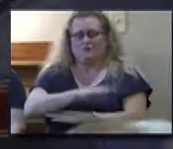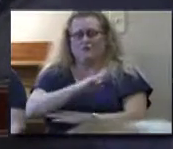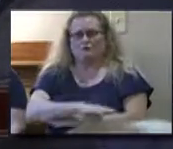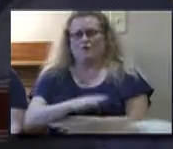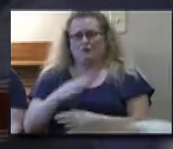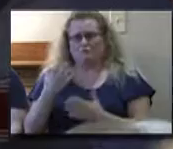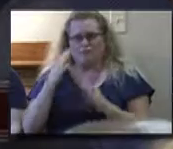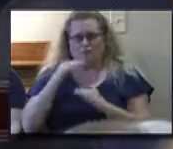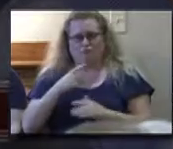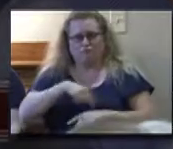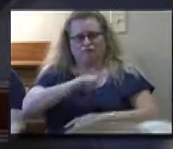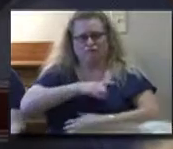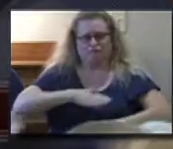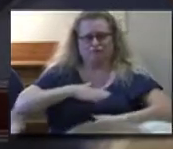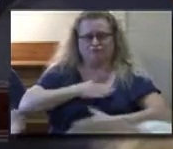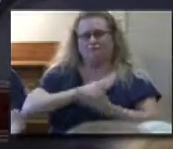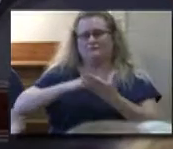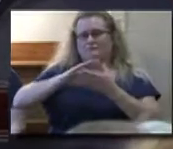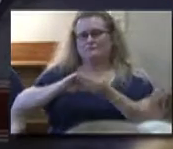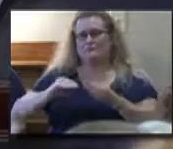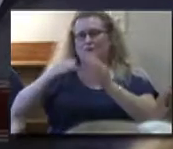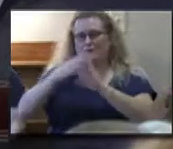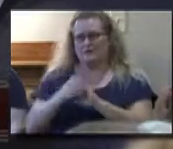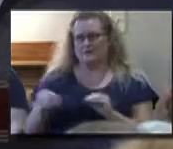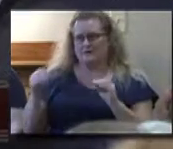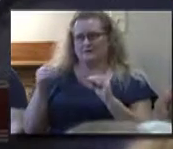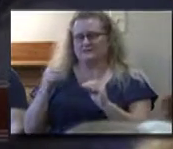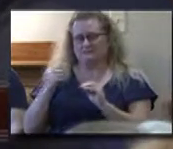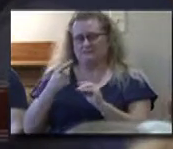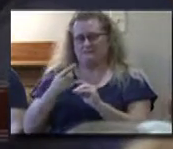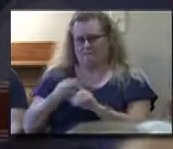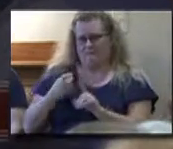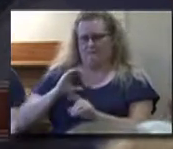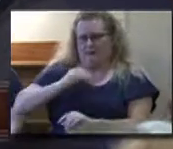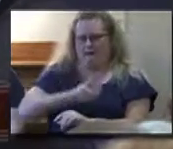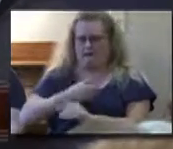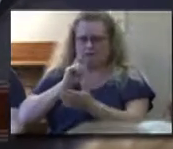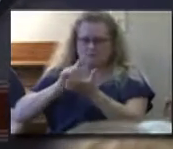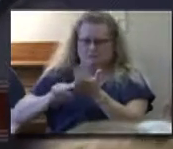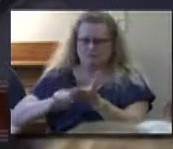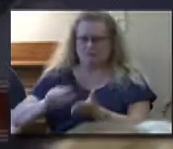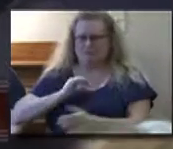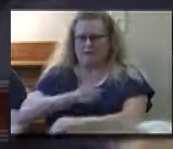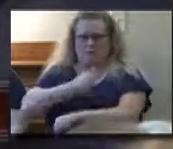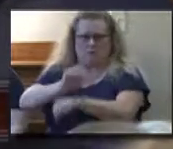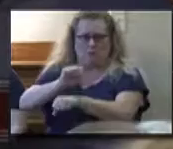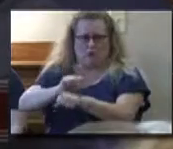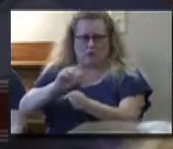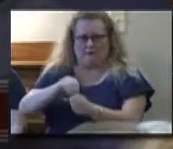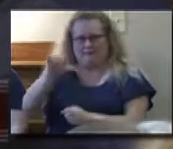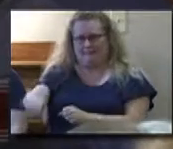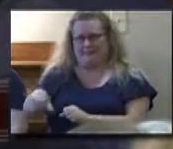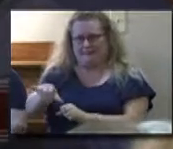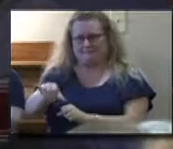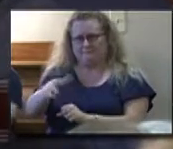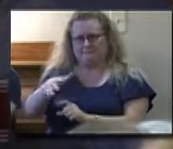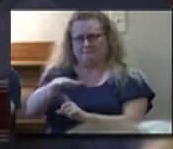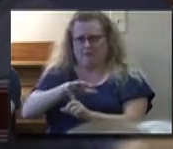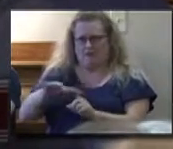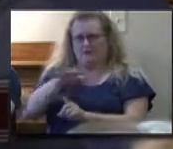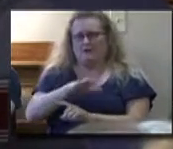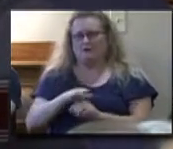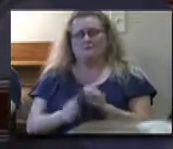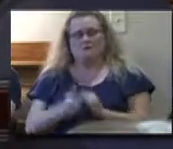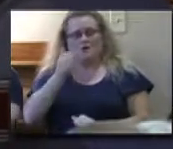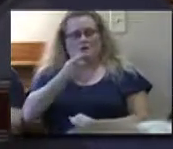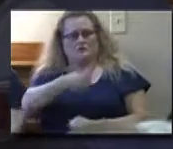going to entertain you with some stories which are offshoots from our research in these areas. Now, most of us in this room